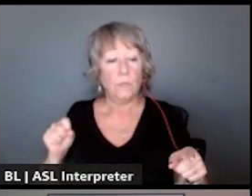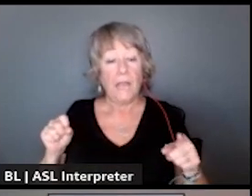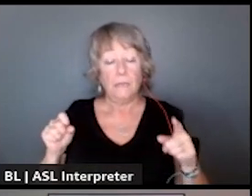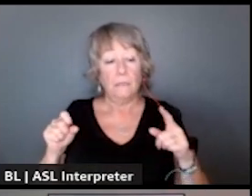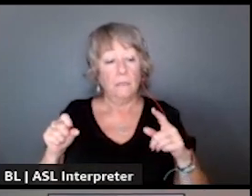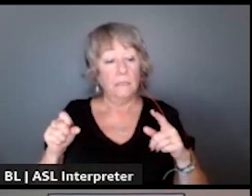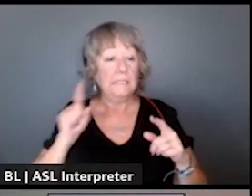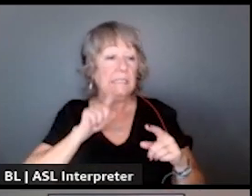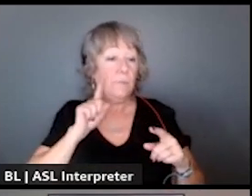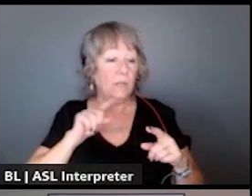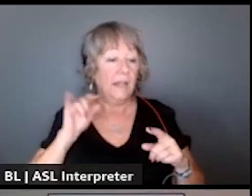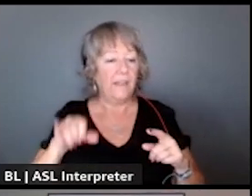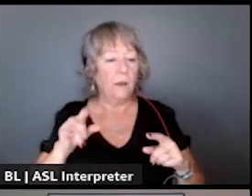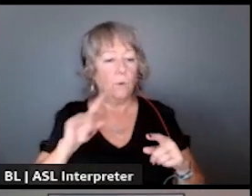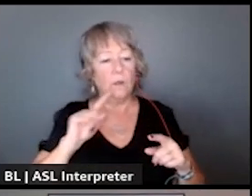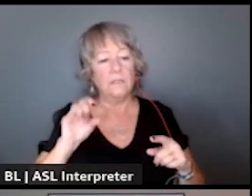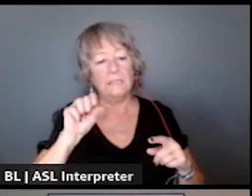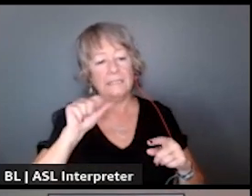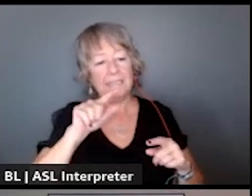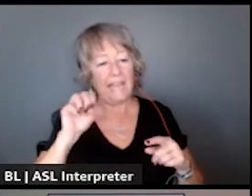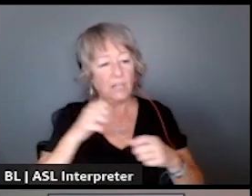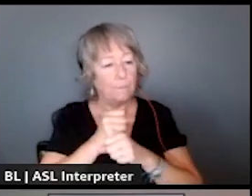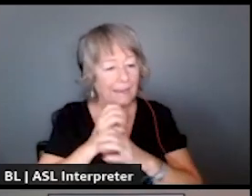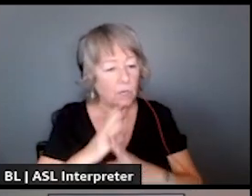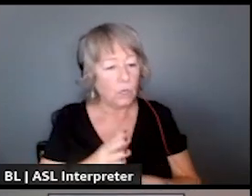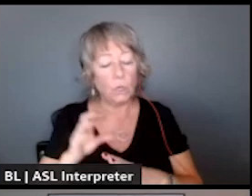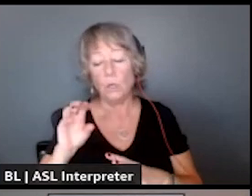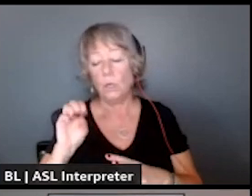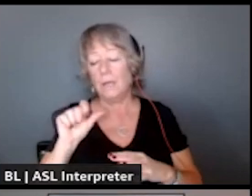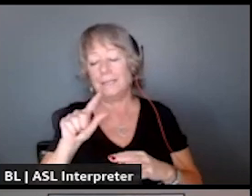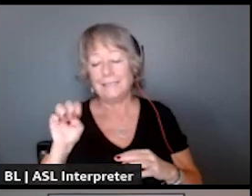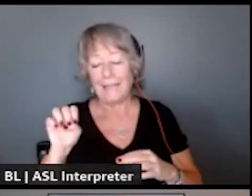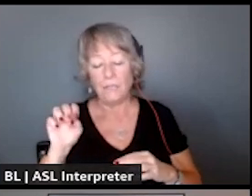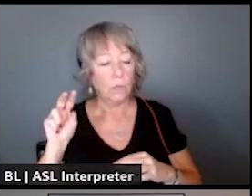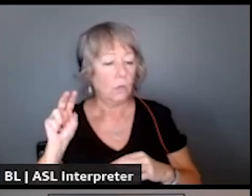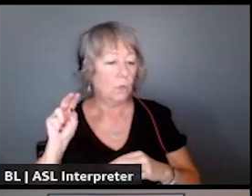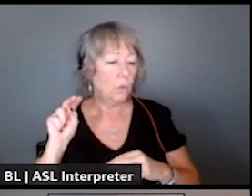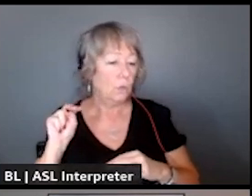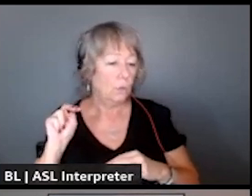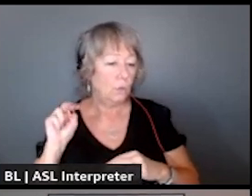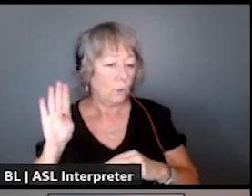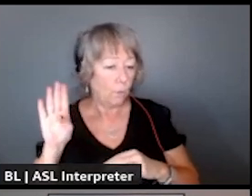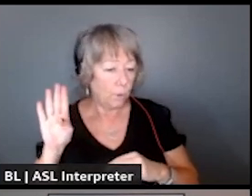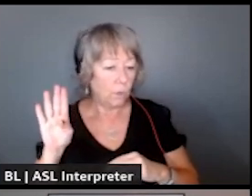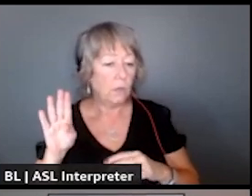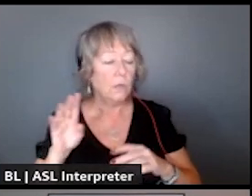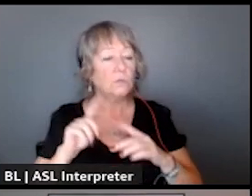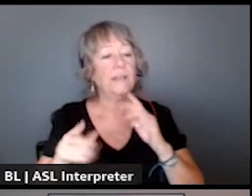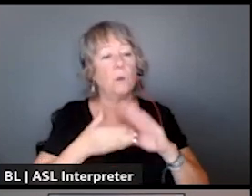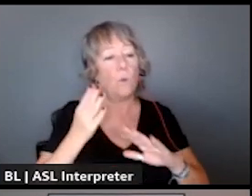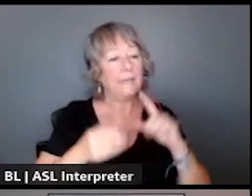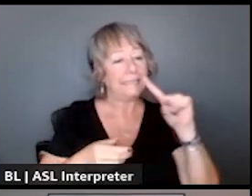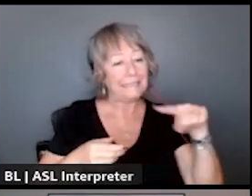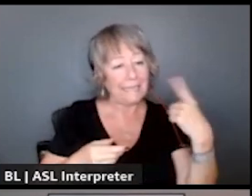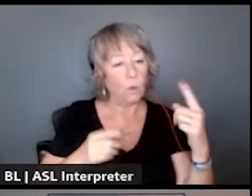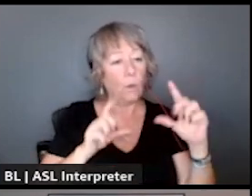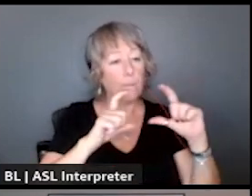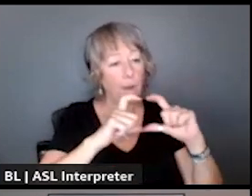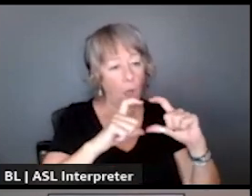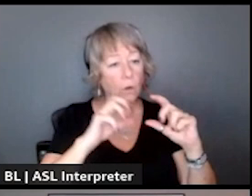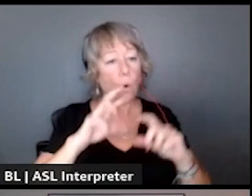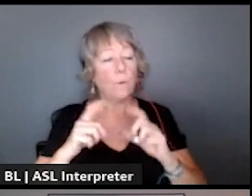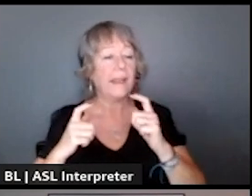making a notebook and set up all of the cloud permissions that you might need. So I've gone ahead and created something called a service link role, standard